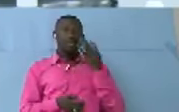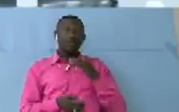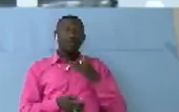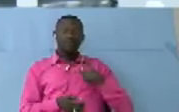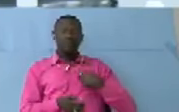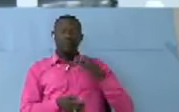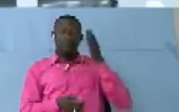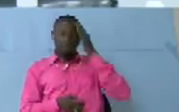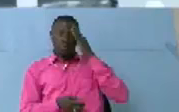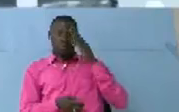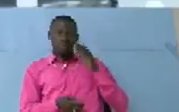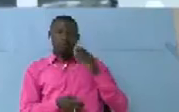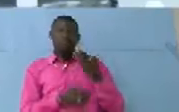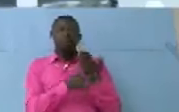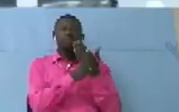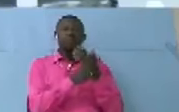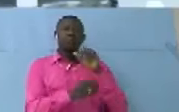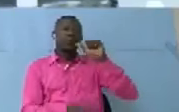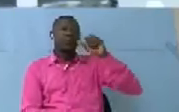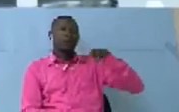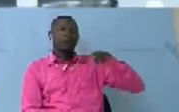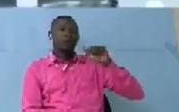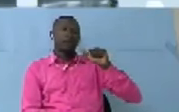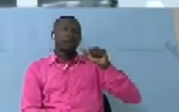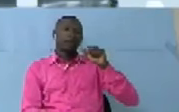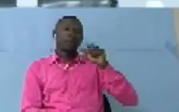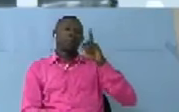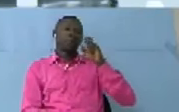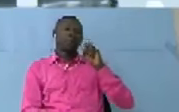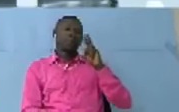They asked me if I knew Dr. Ahmad Skatul Jane.